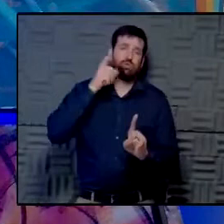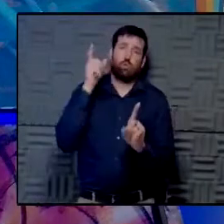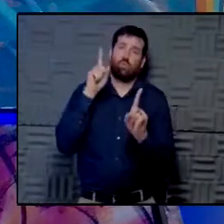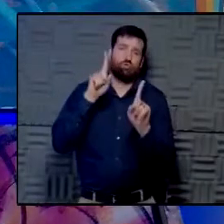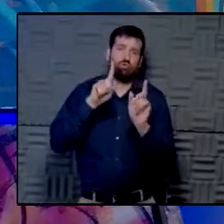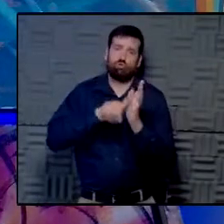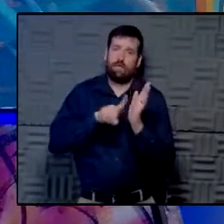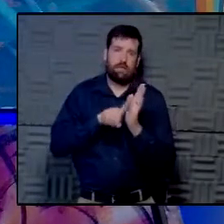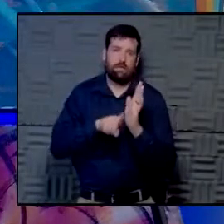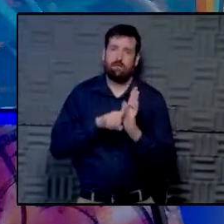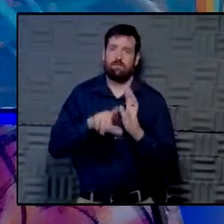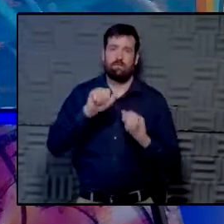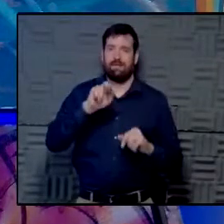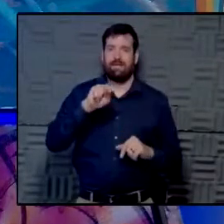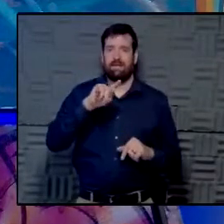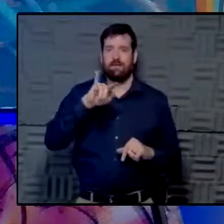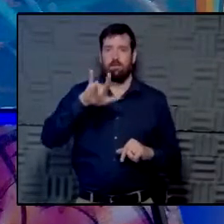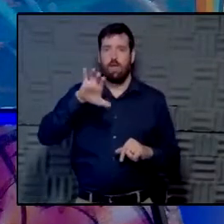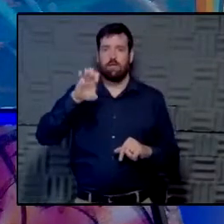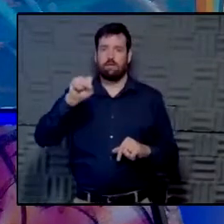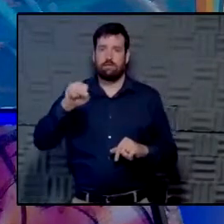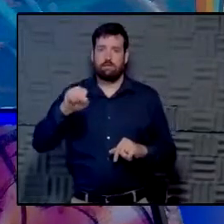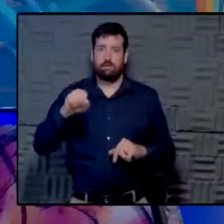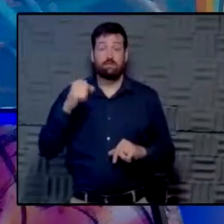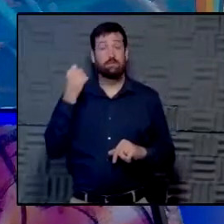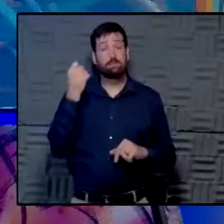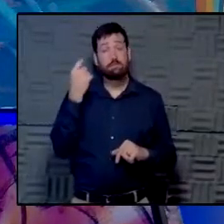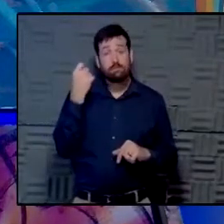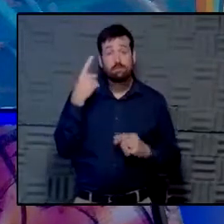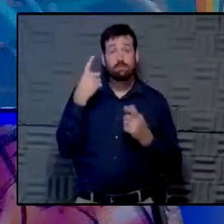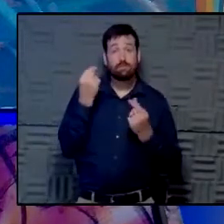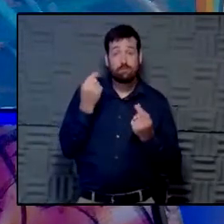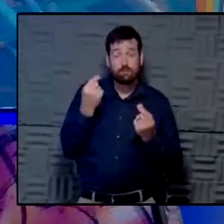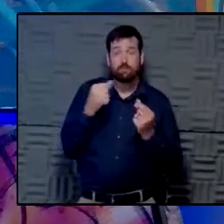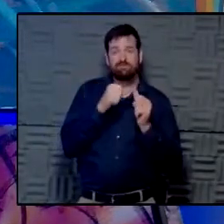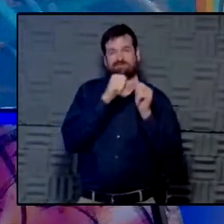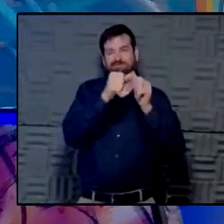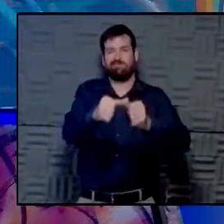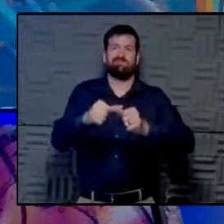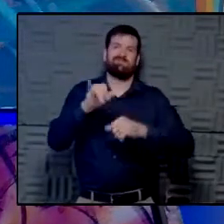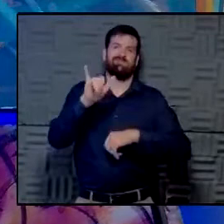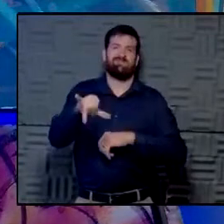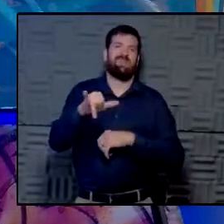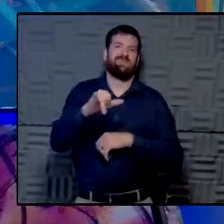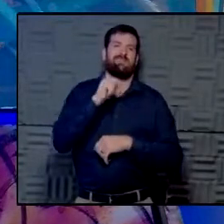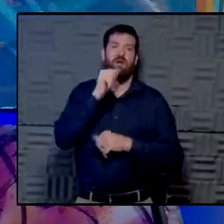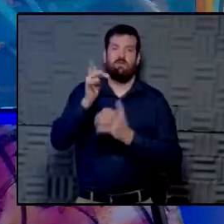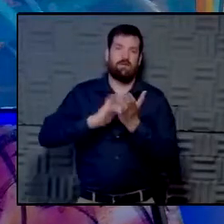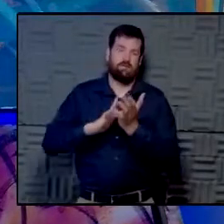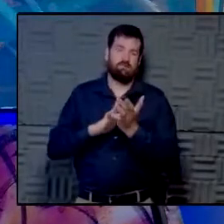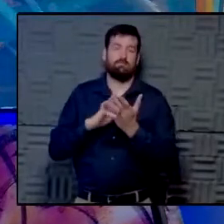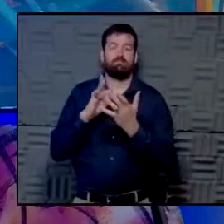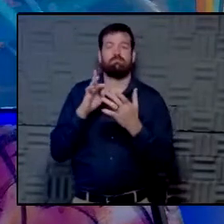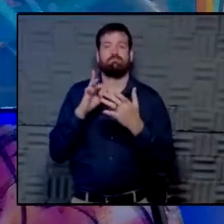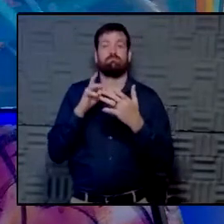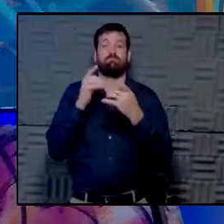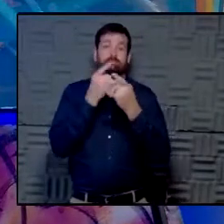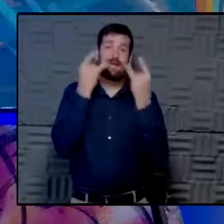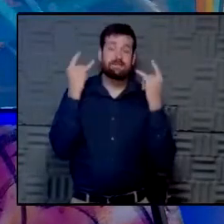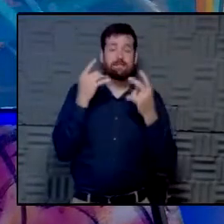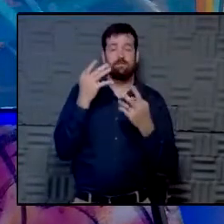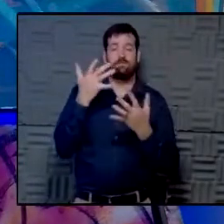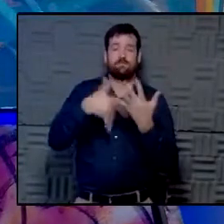antibodies after vaccination. But what you want to do is continue to do those non-pharmaceutical interventions like masking, like